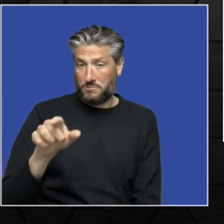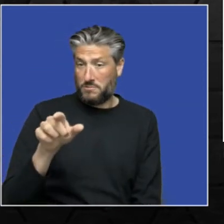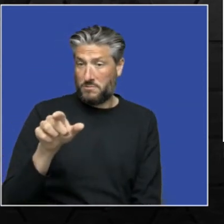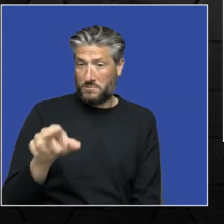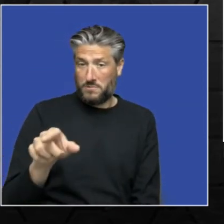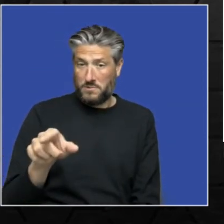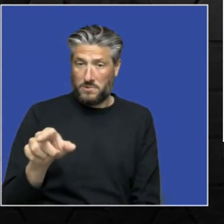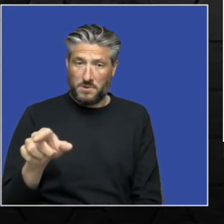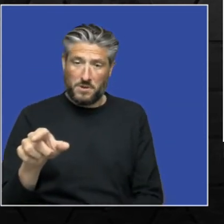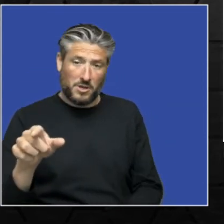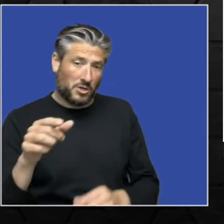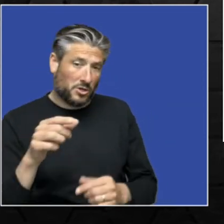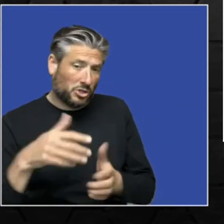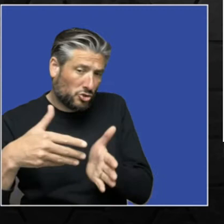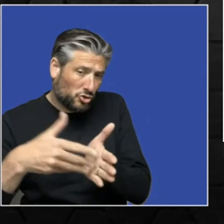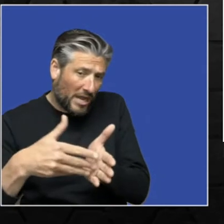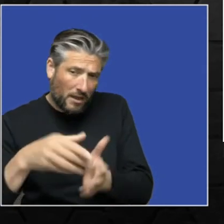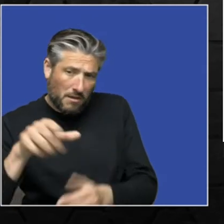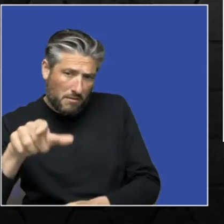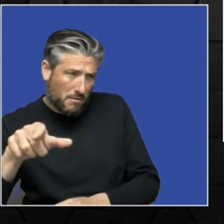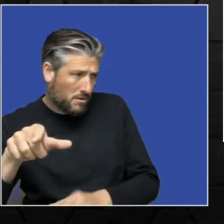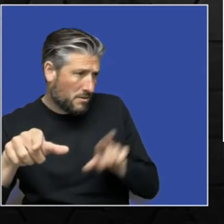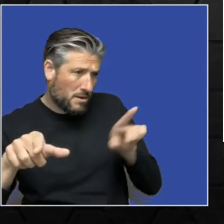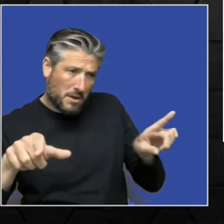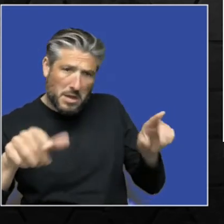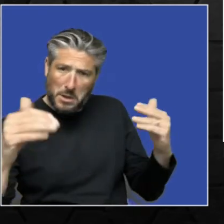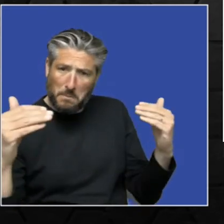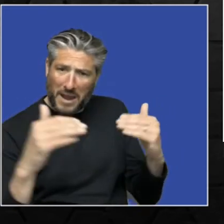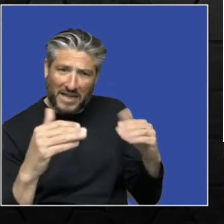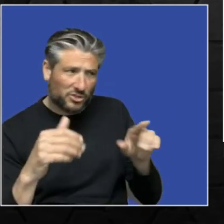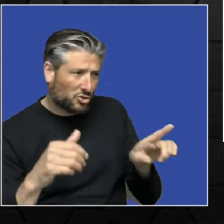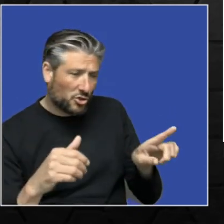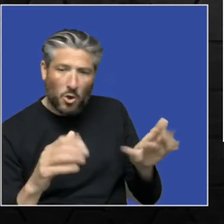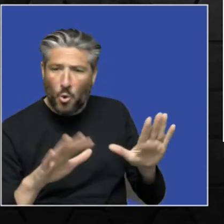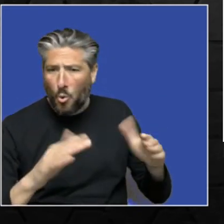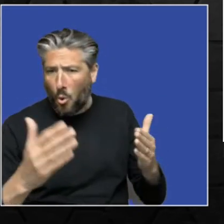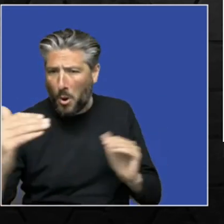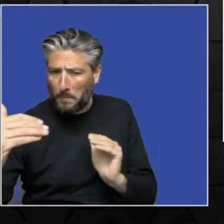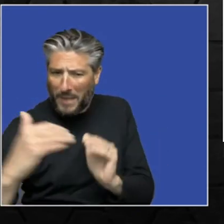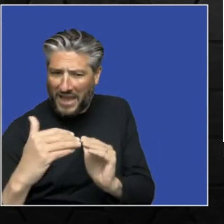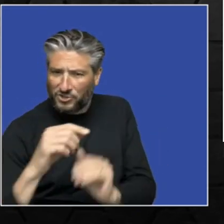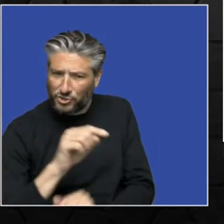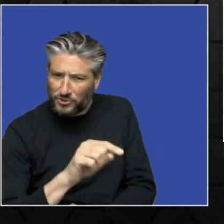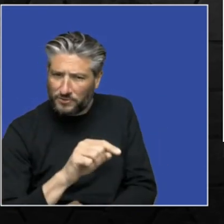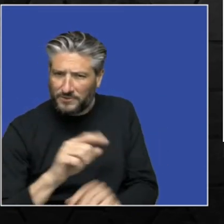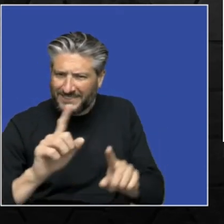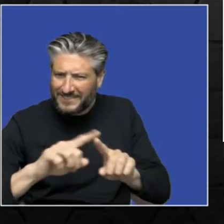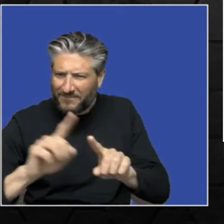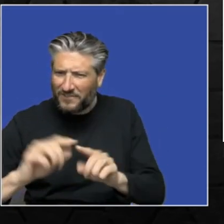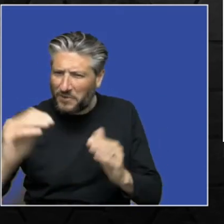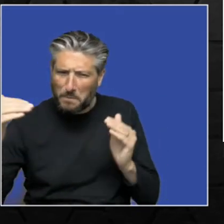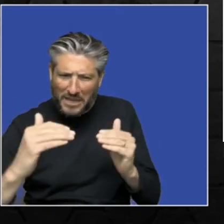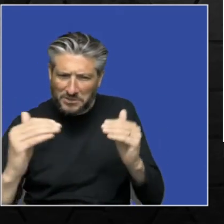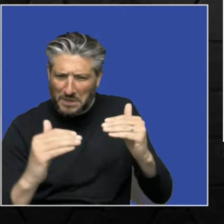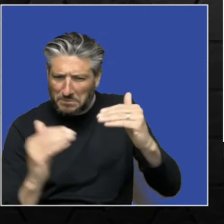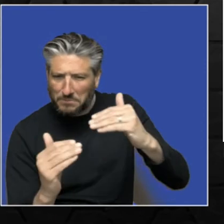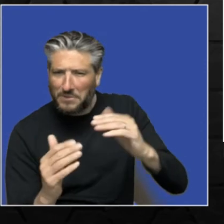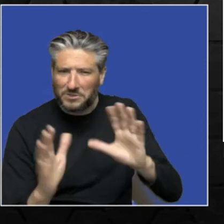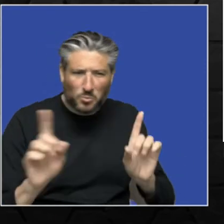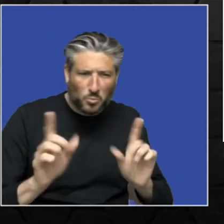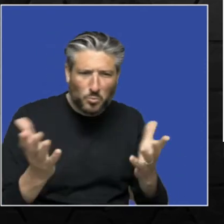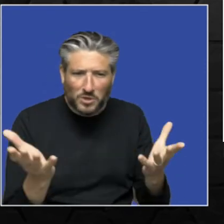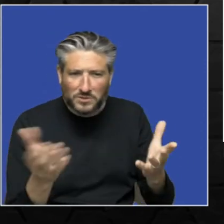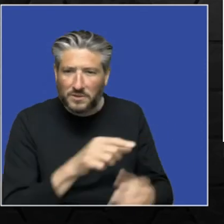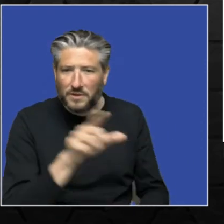the original selection or any of the others which it associates itself with, right? So if I see this, right, whether it